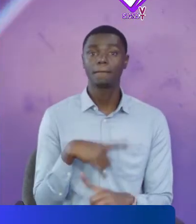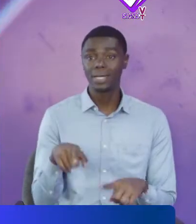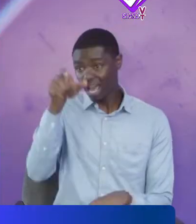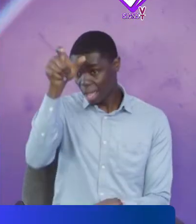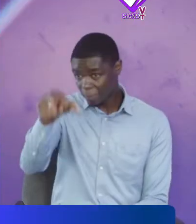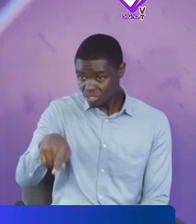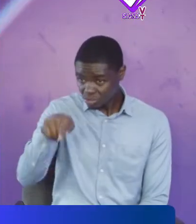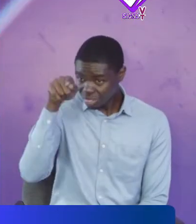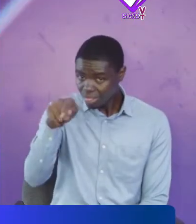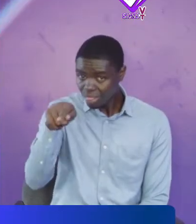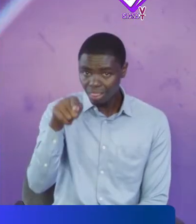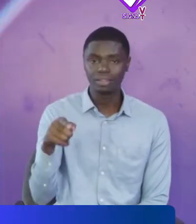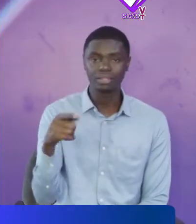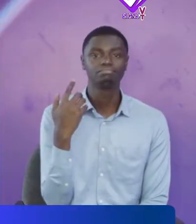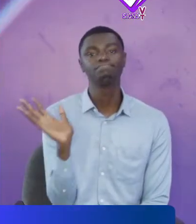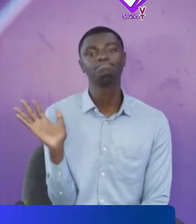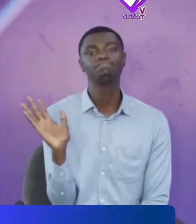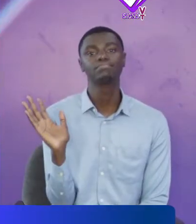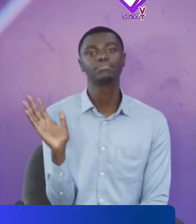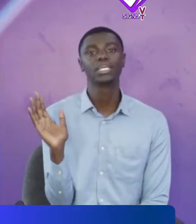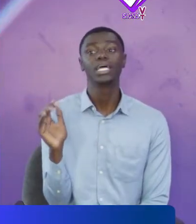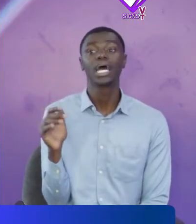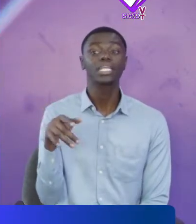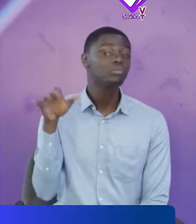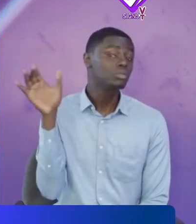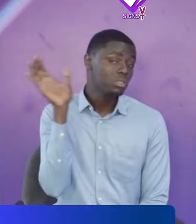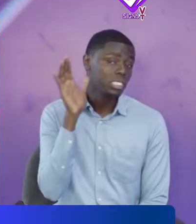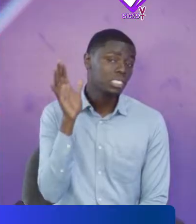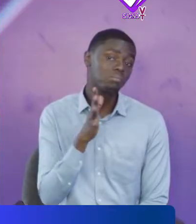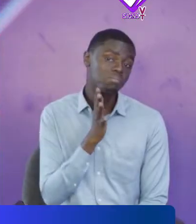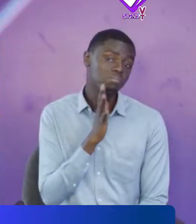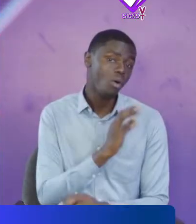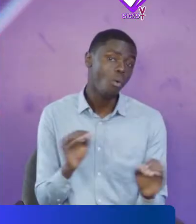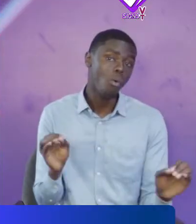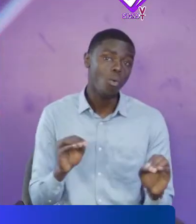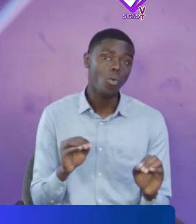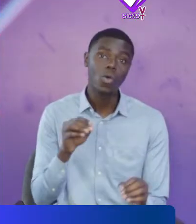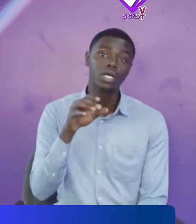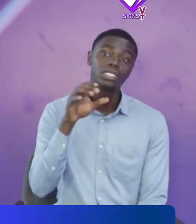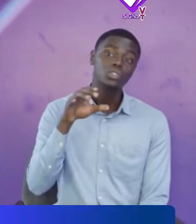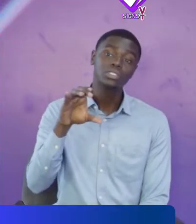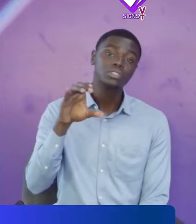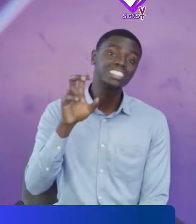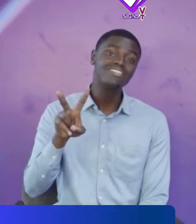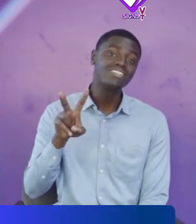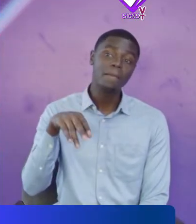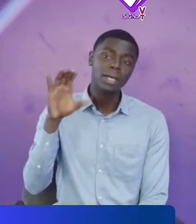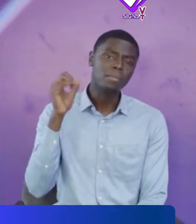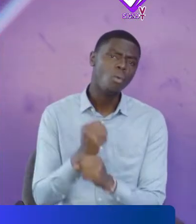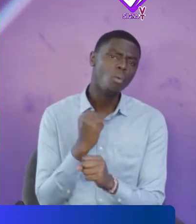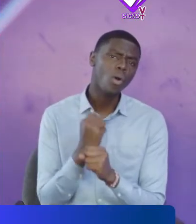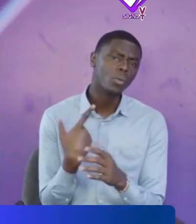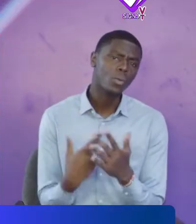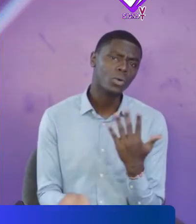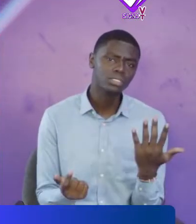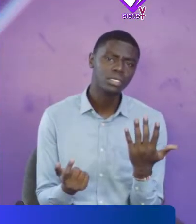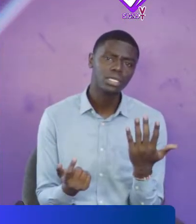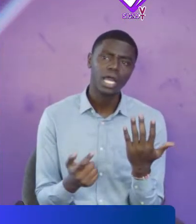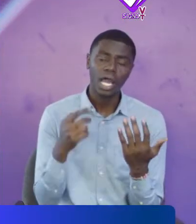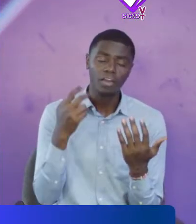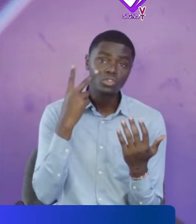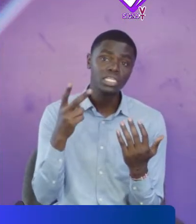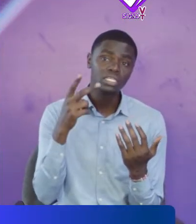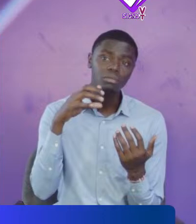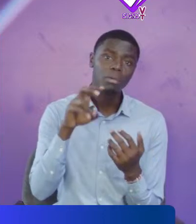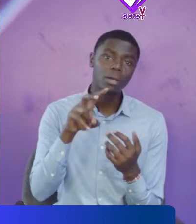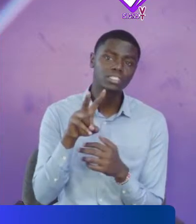to say. But the candidate themselves, You I've don't not know even heard them speak. But have you known their CV? Oh, one Have of them, you seen highlighting of their CV?